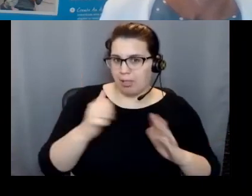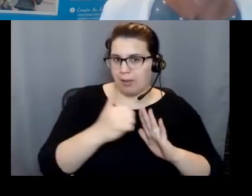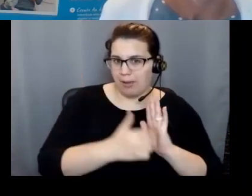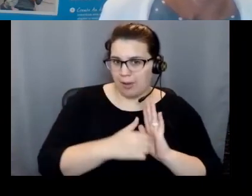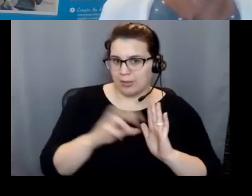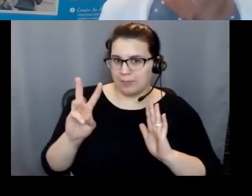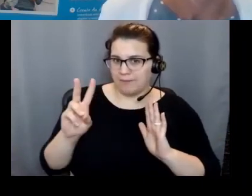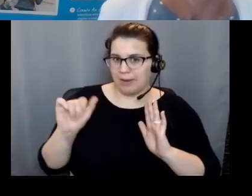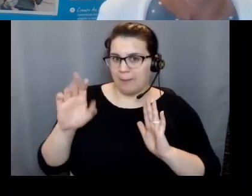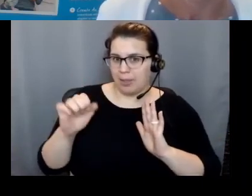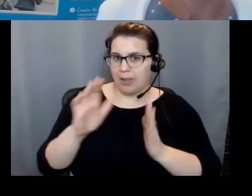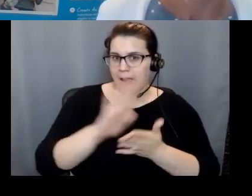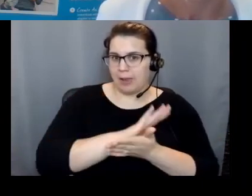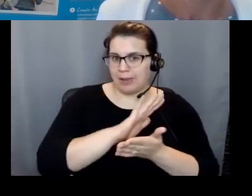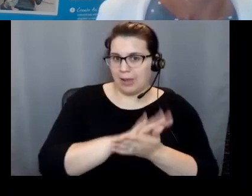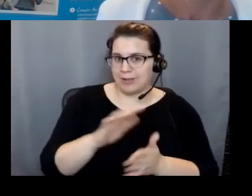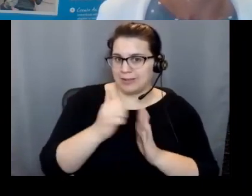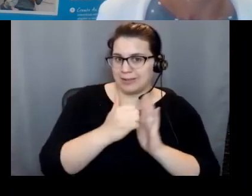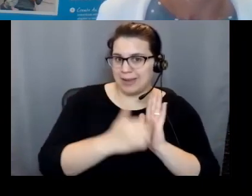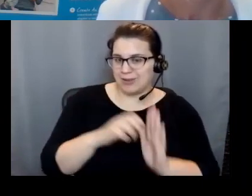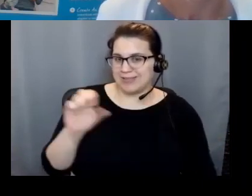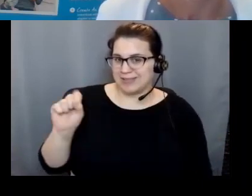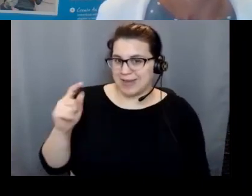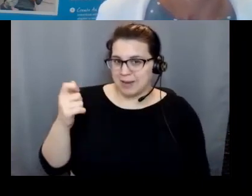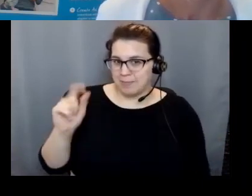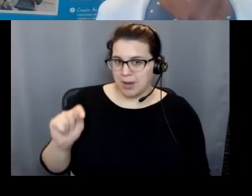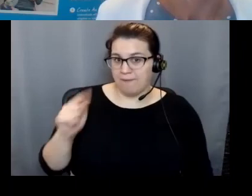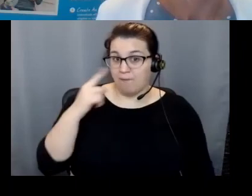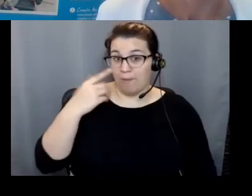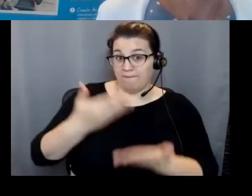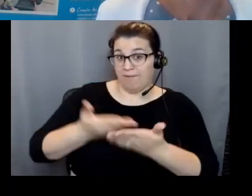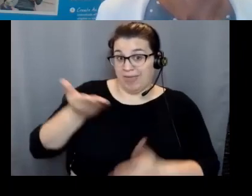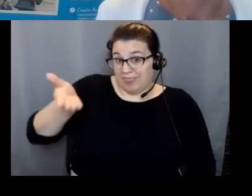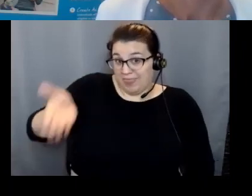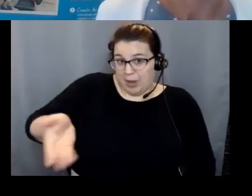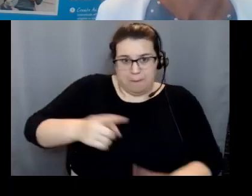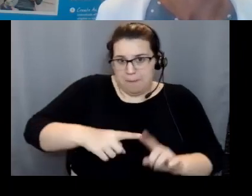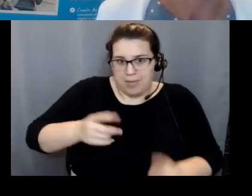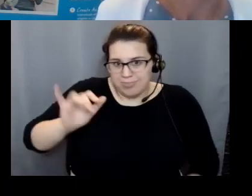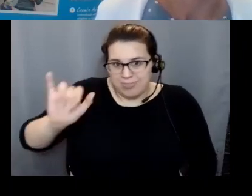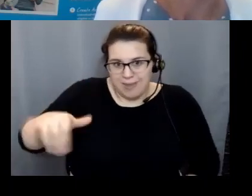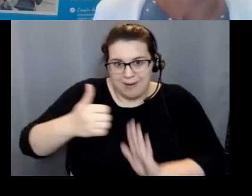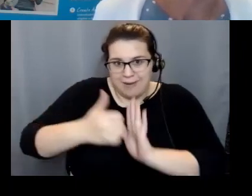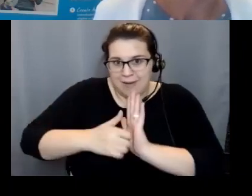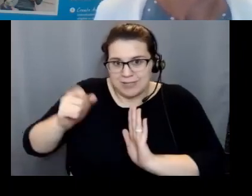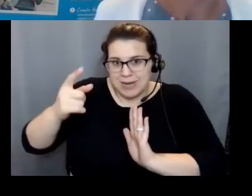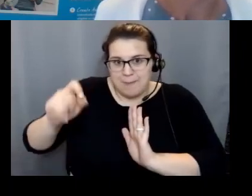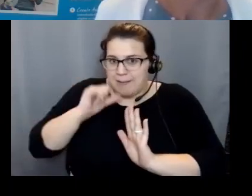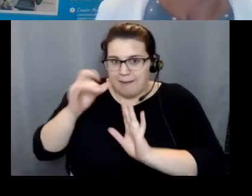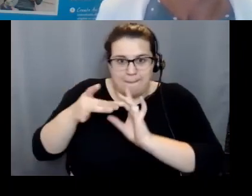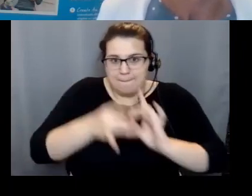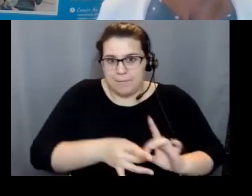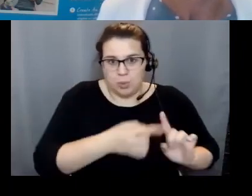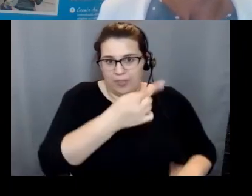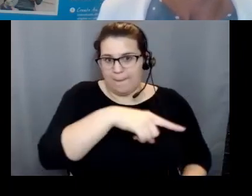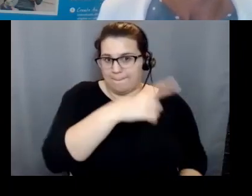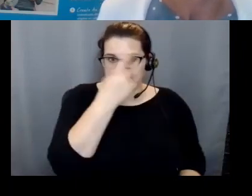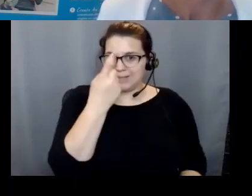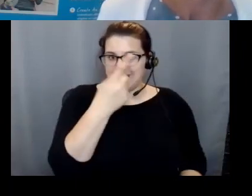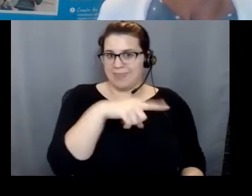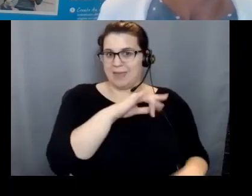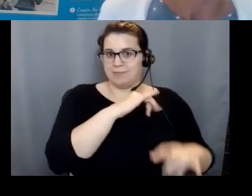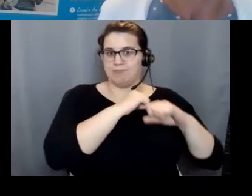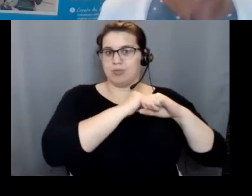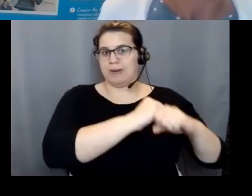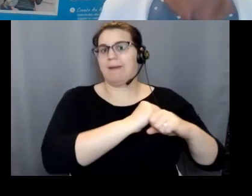just to verify that it's there. But of course, nothing on the account statement will be relevant to them because it's all a protected